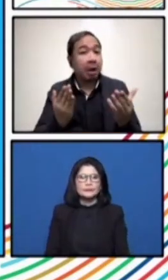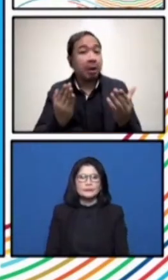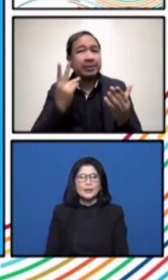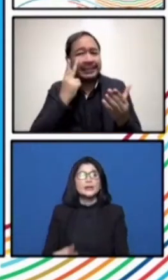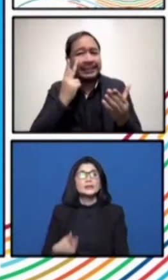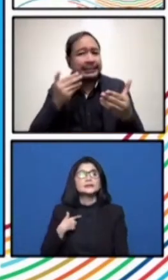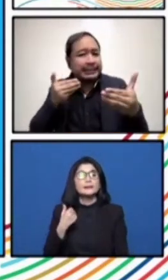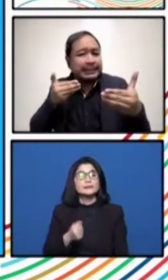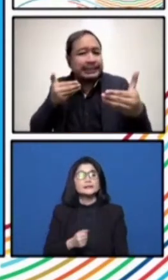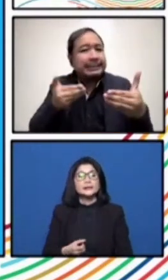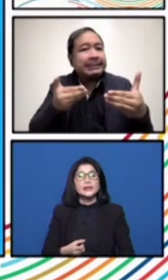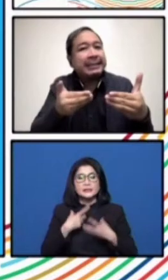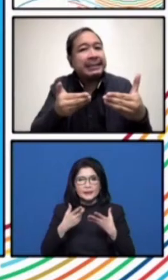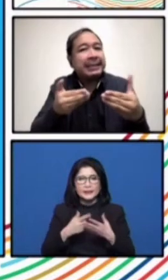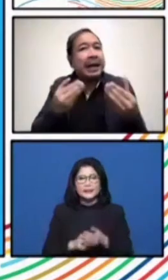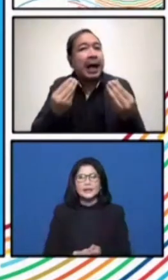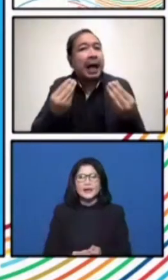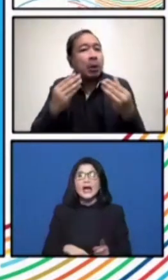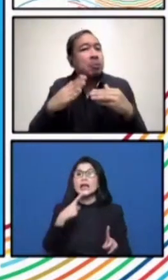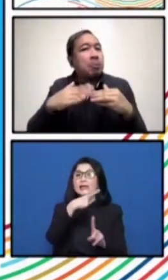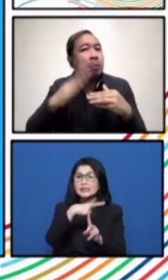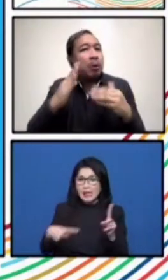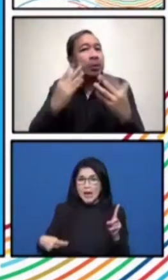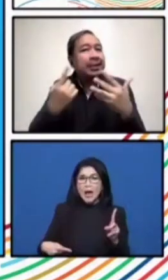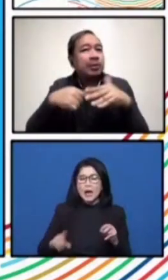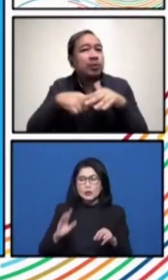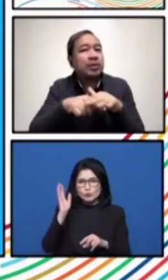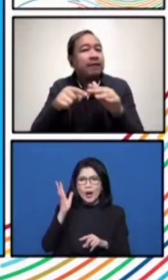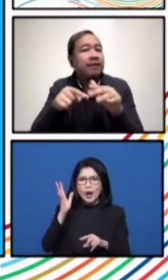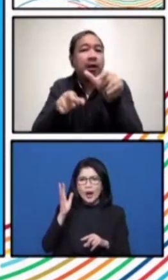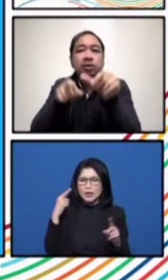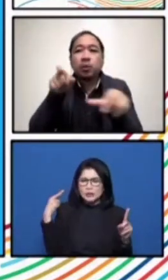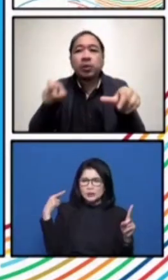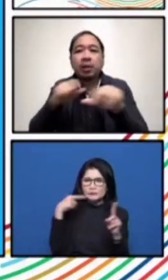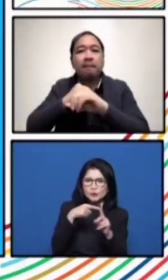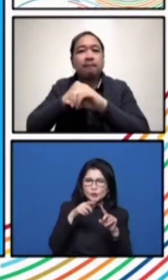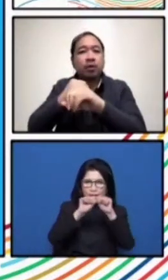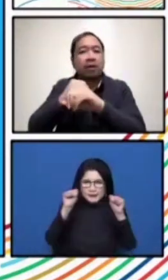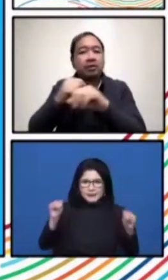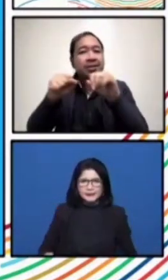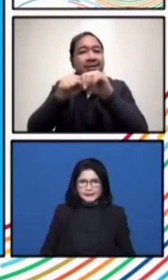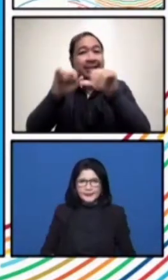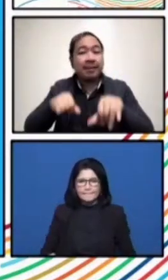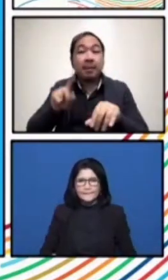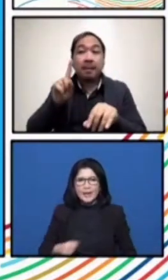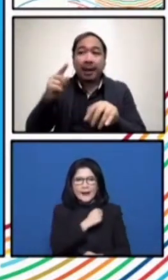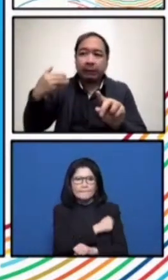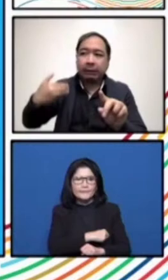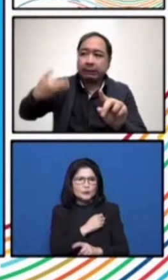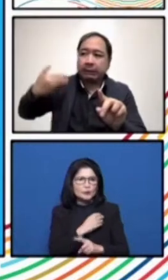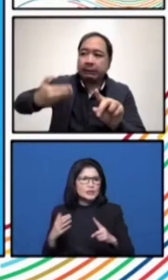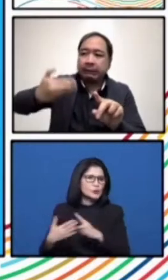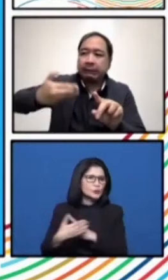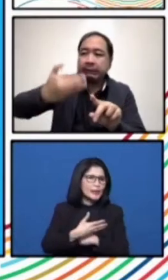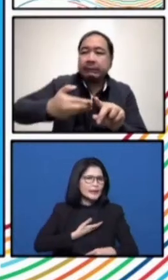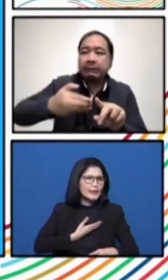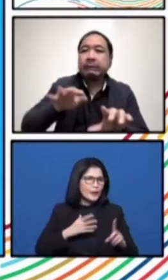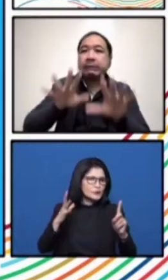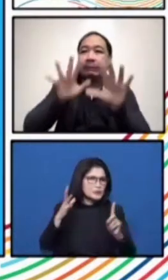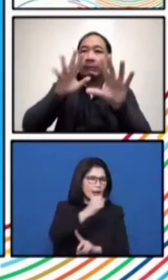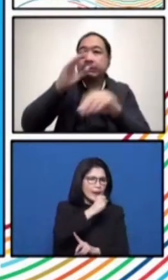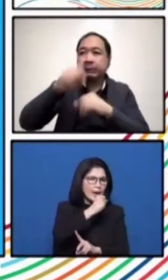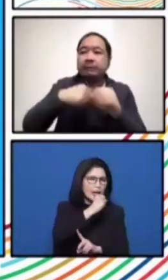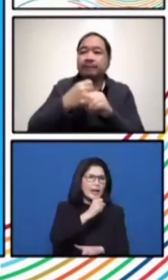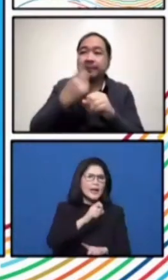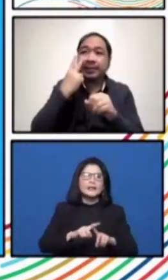towards the the inclusive social protection system we want to see but definitely in the last decade we have seen great change in in the